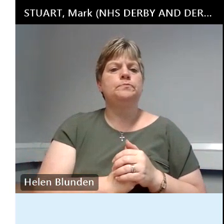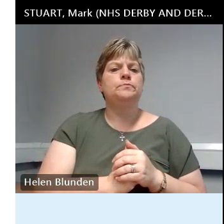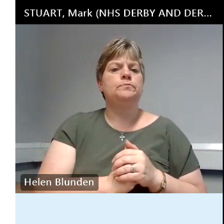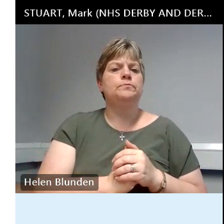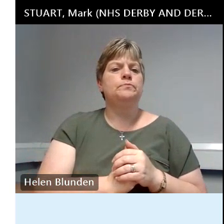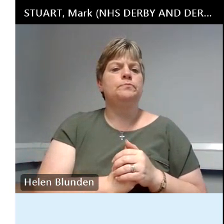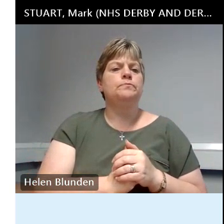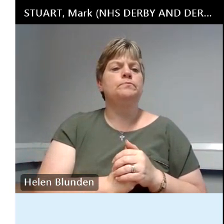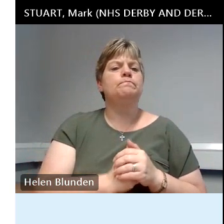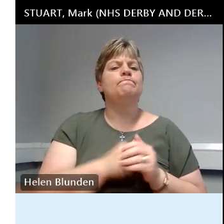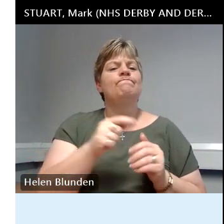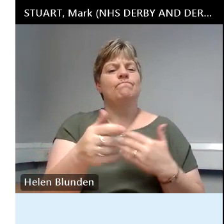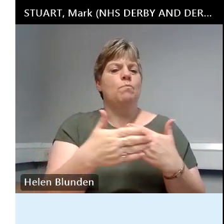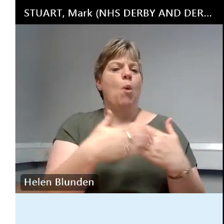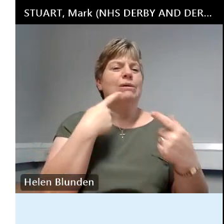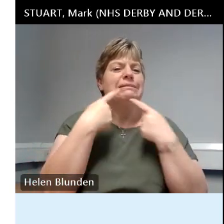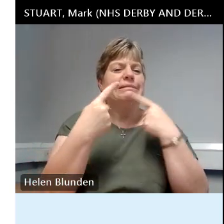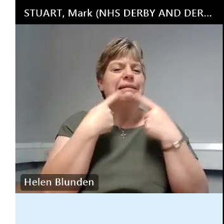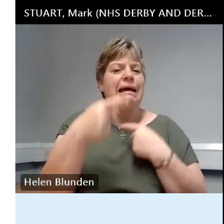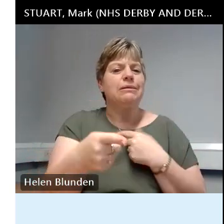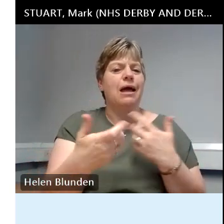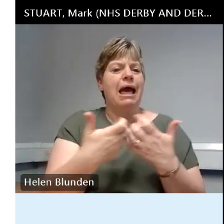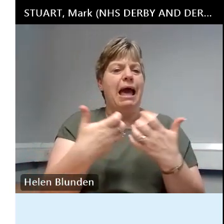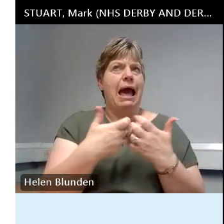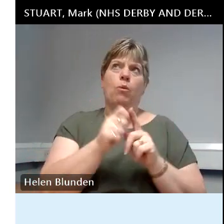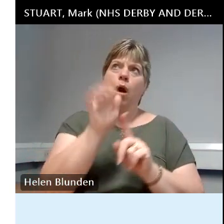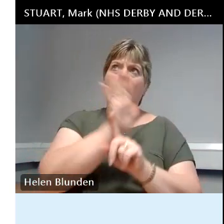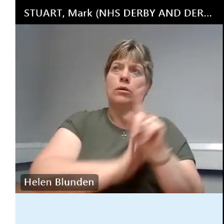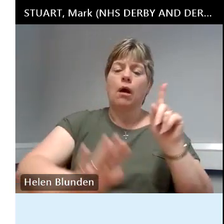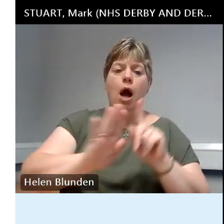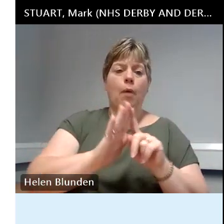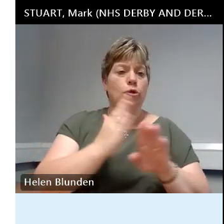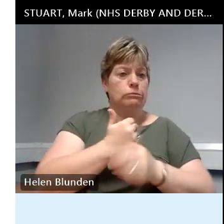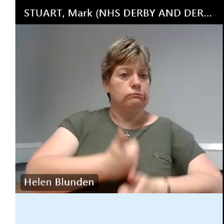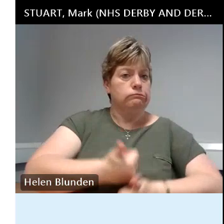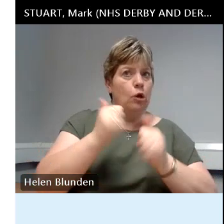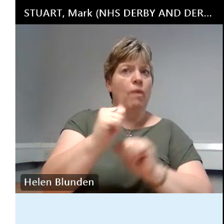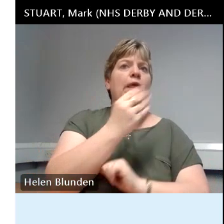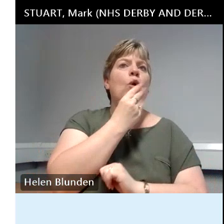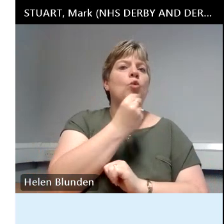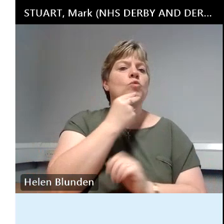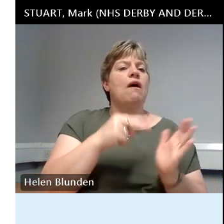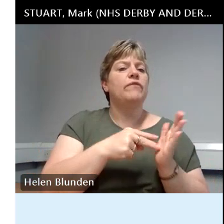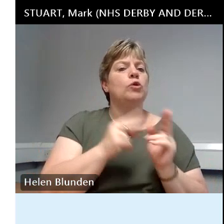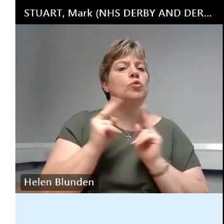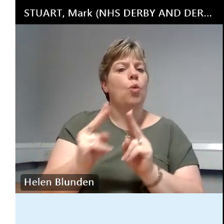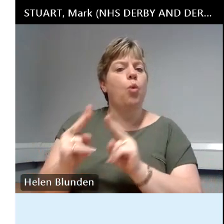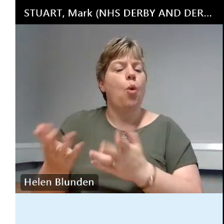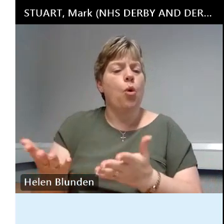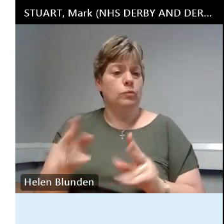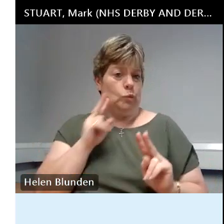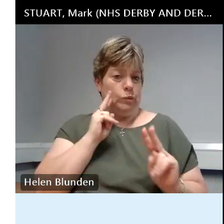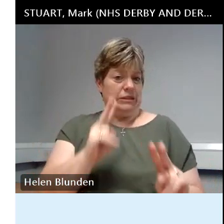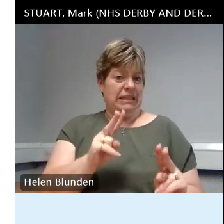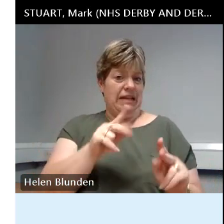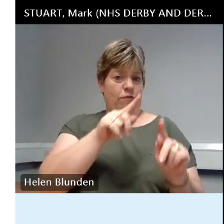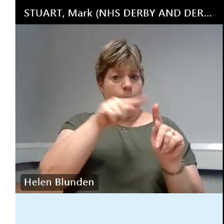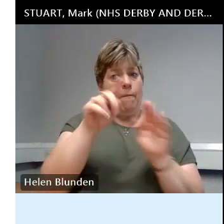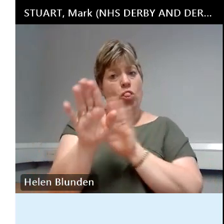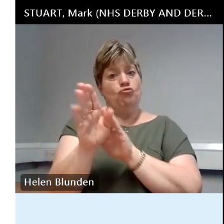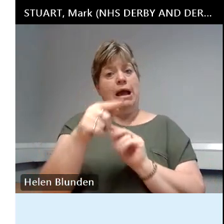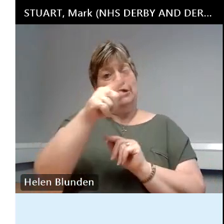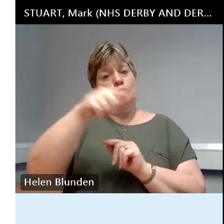Just a bit more data here around how Derbyshire are performing with their use of virtual wards. So as you can see from the graph on the